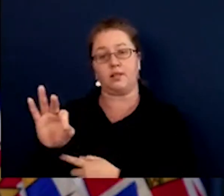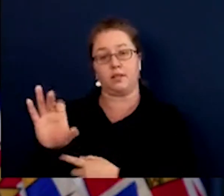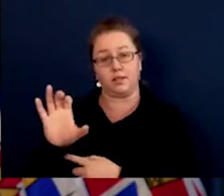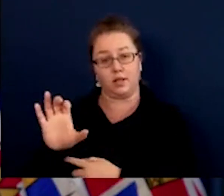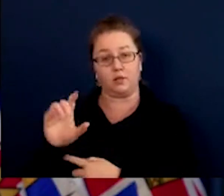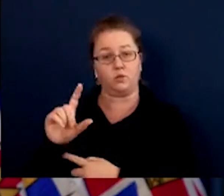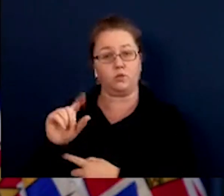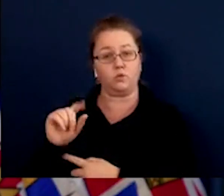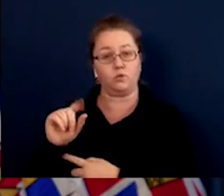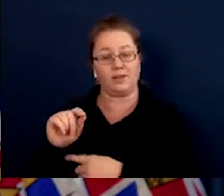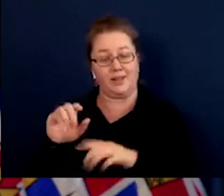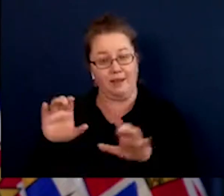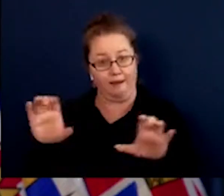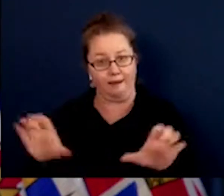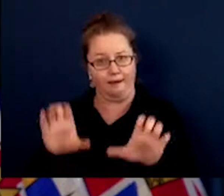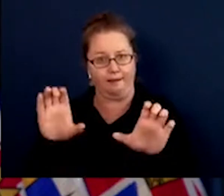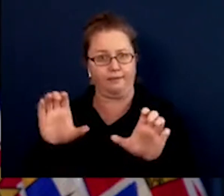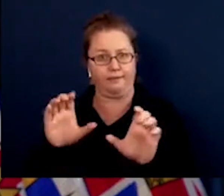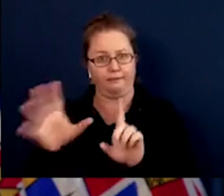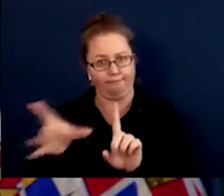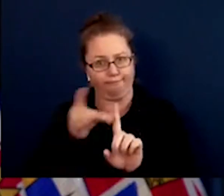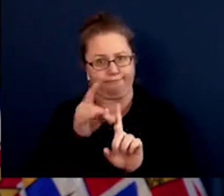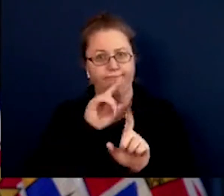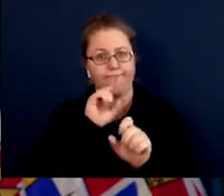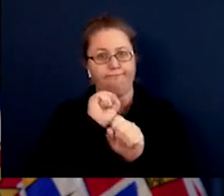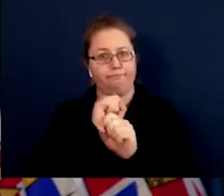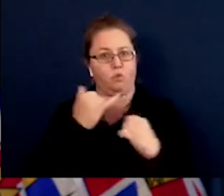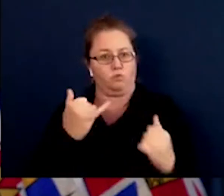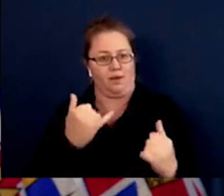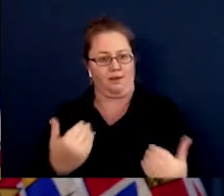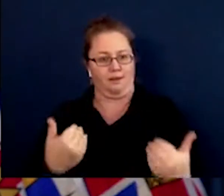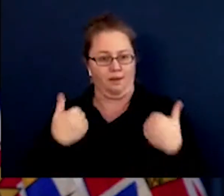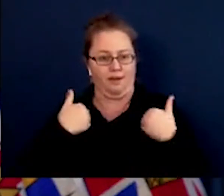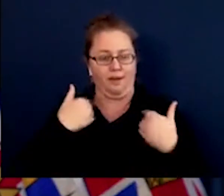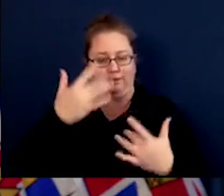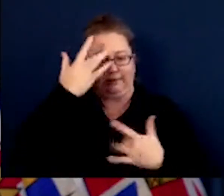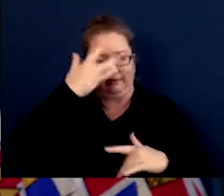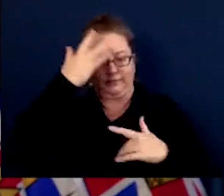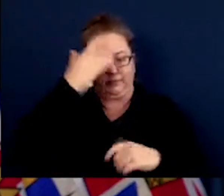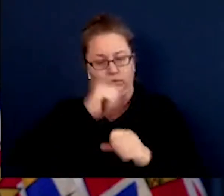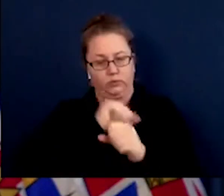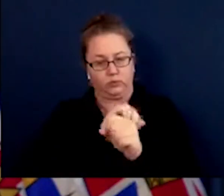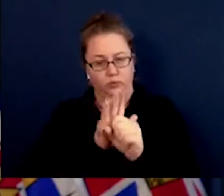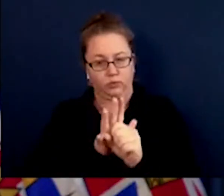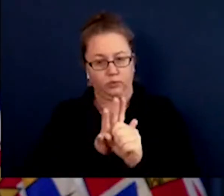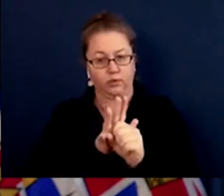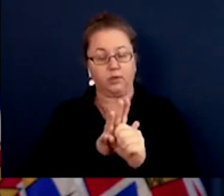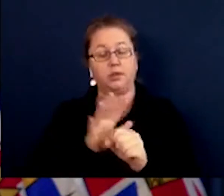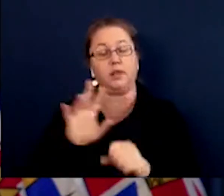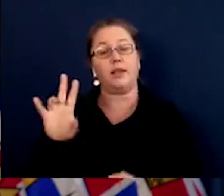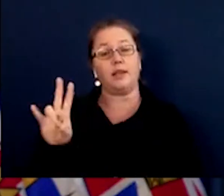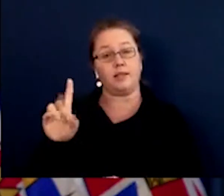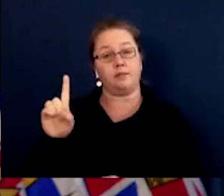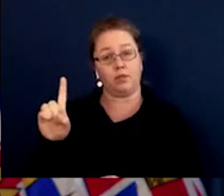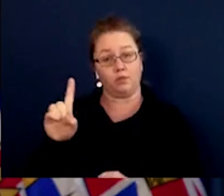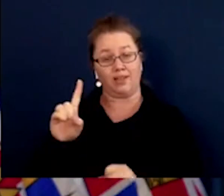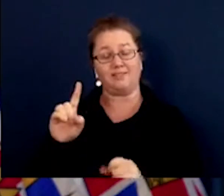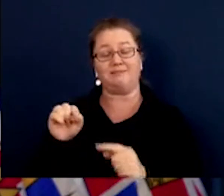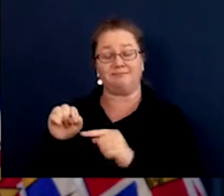1,920 active cases right now, of whom 71 are hospitalized, 24 of whom are in critical care or